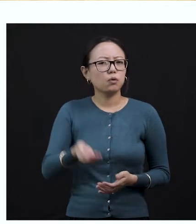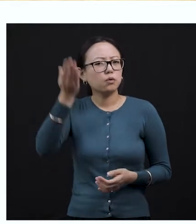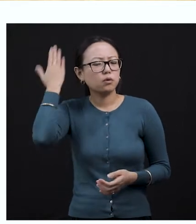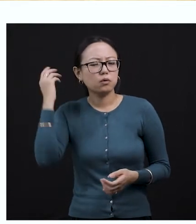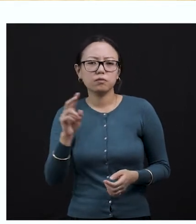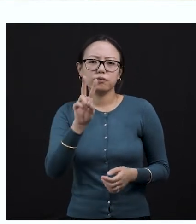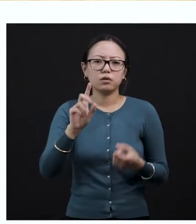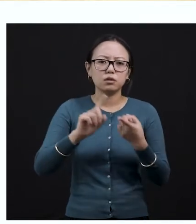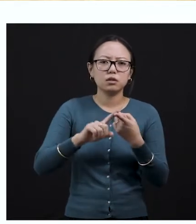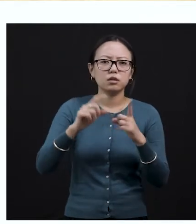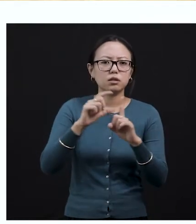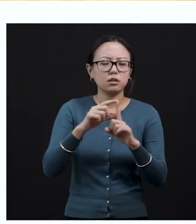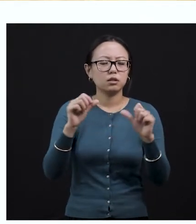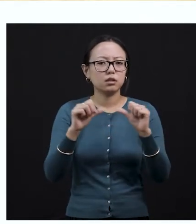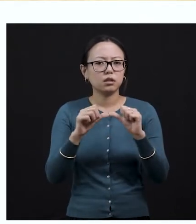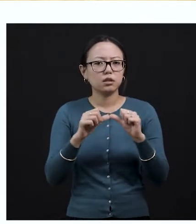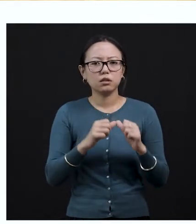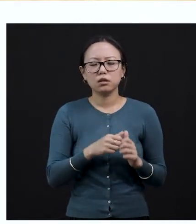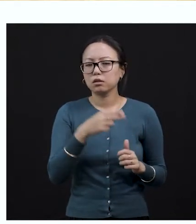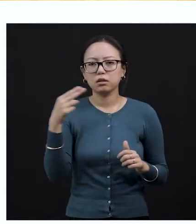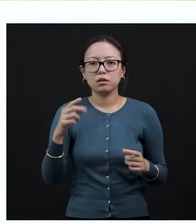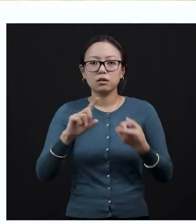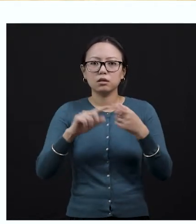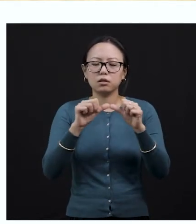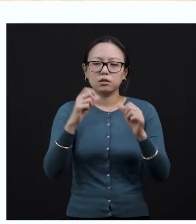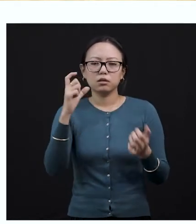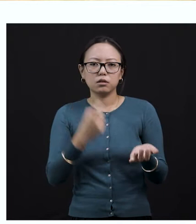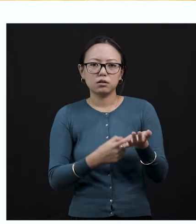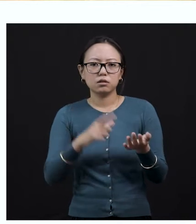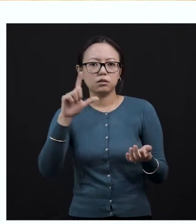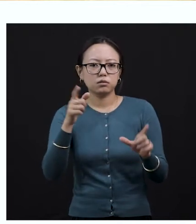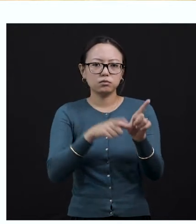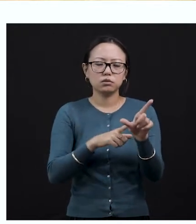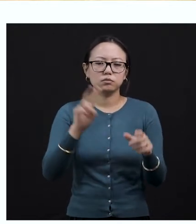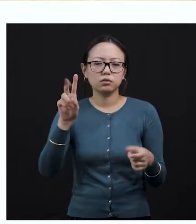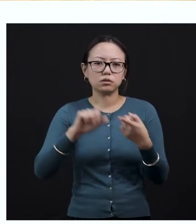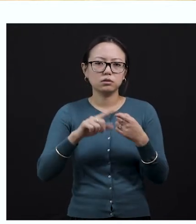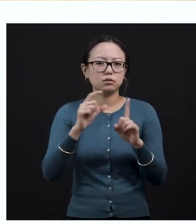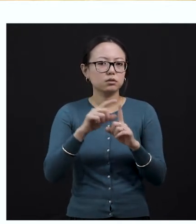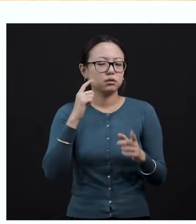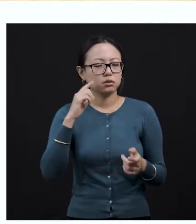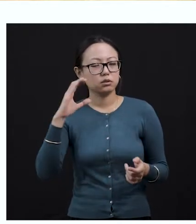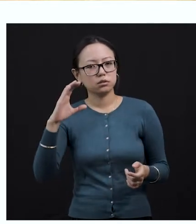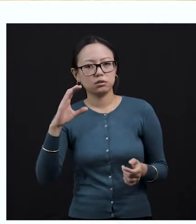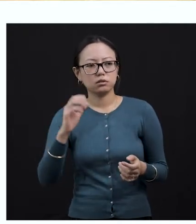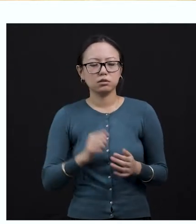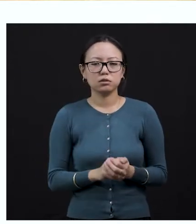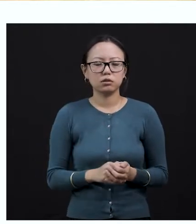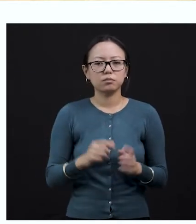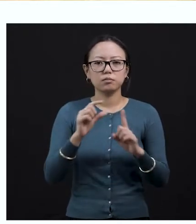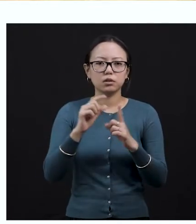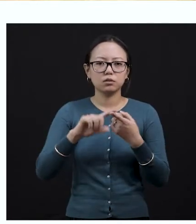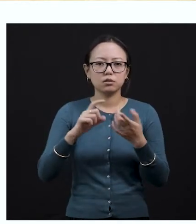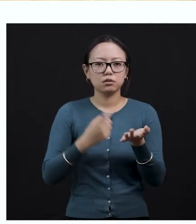the early Vedic period. All right, now talking about this Vedic age, I told you that it is